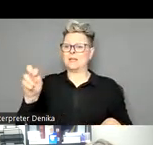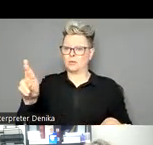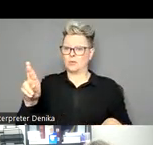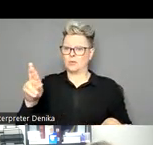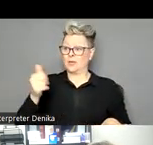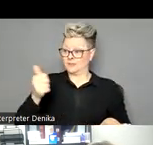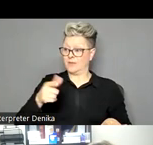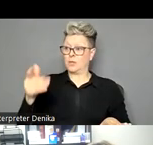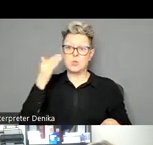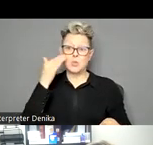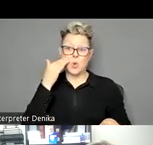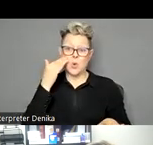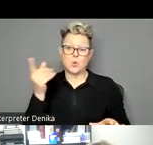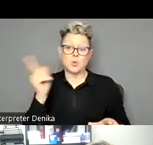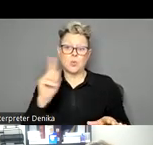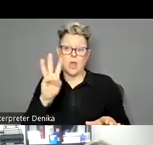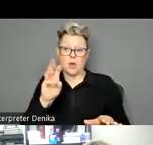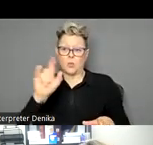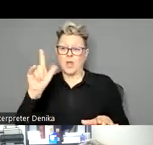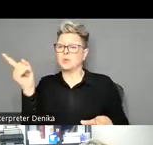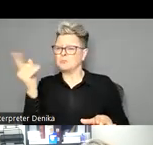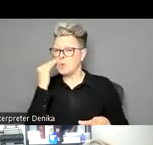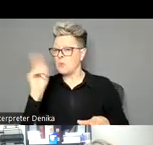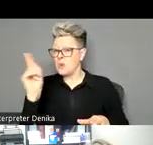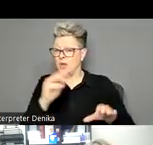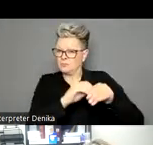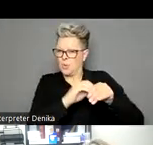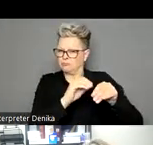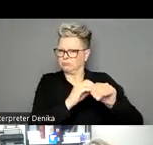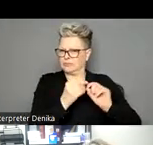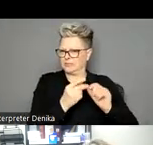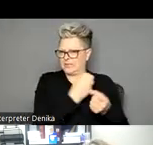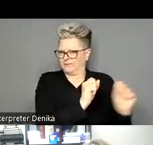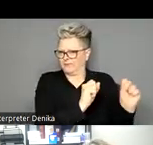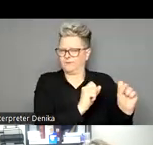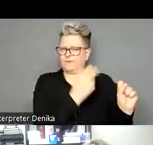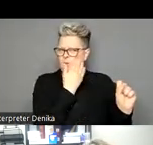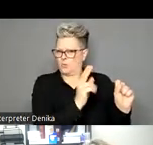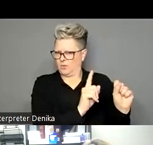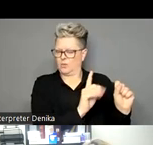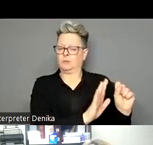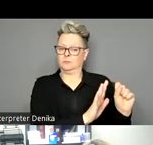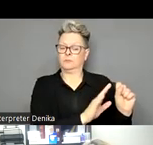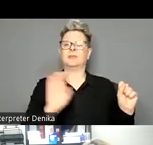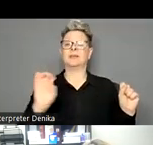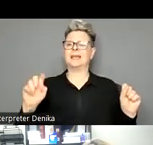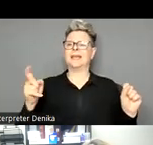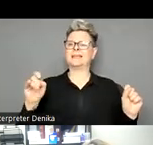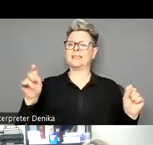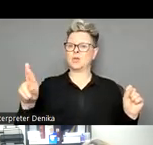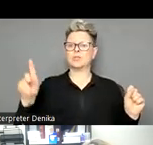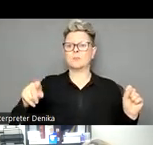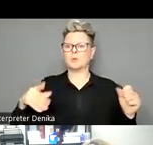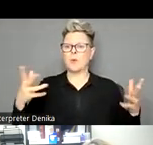the will is being stored or whatnot. And the executor is supposed to keep it